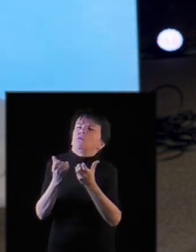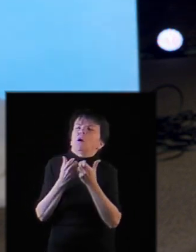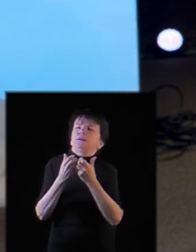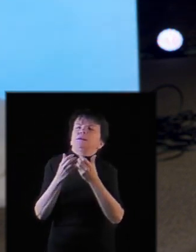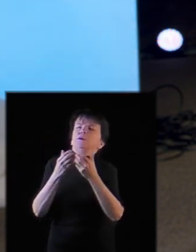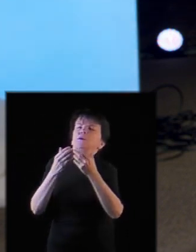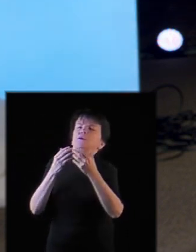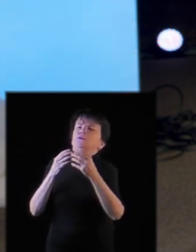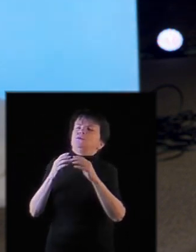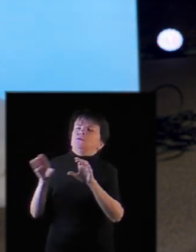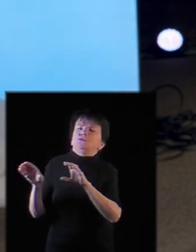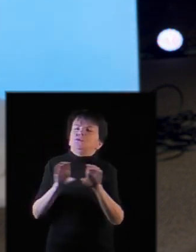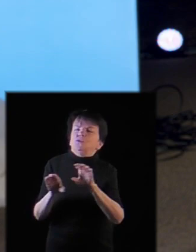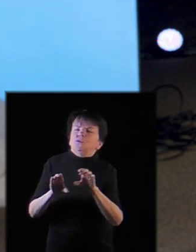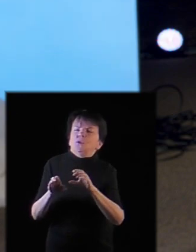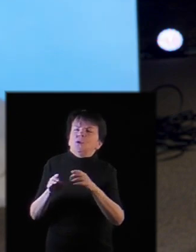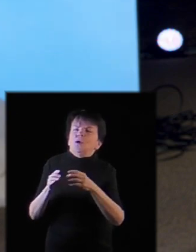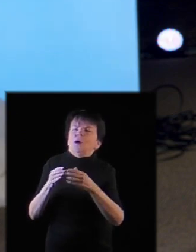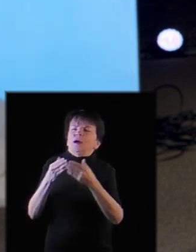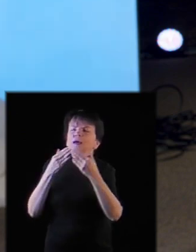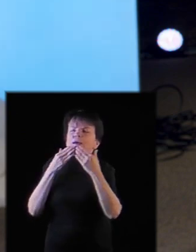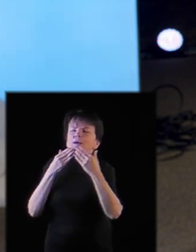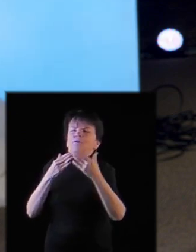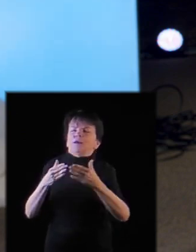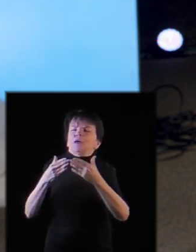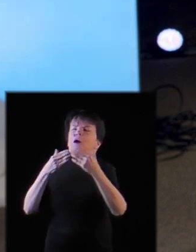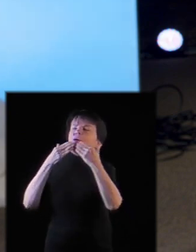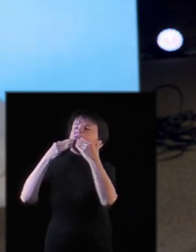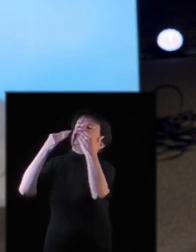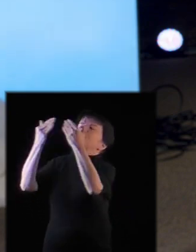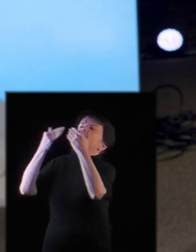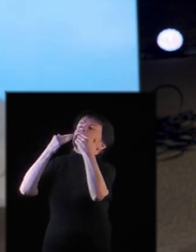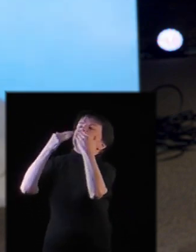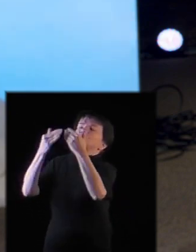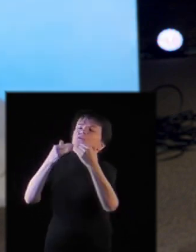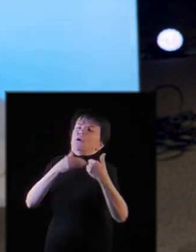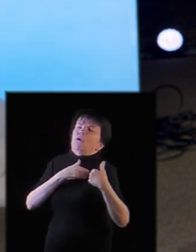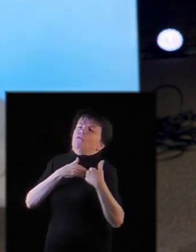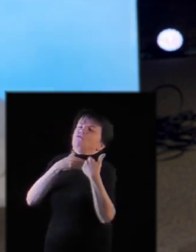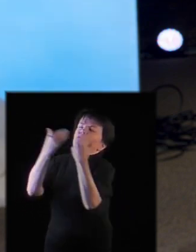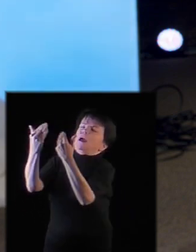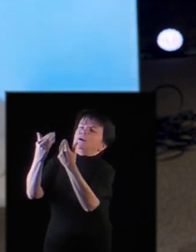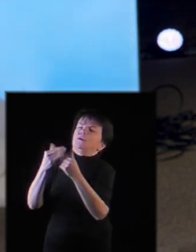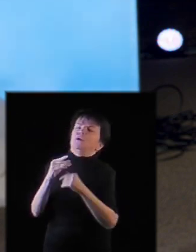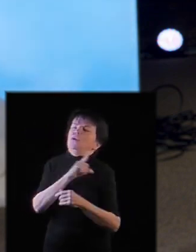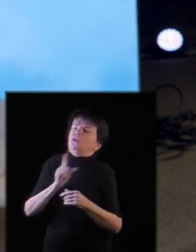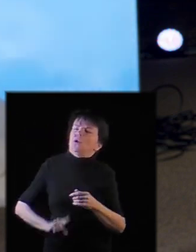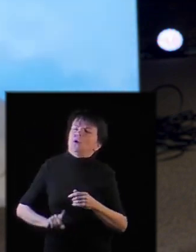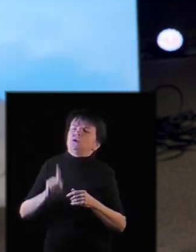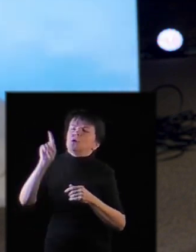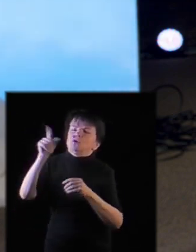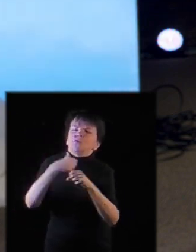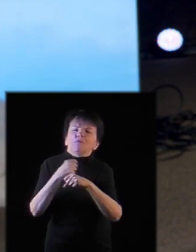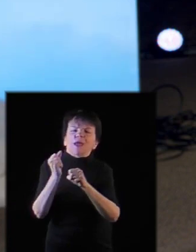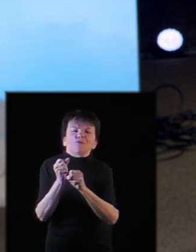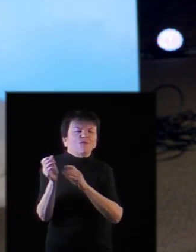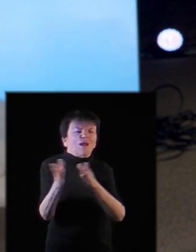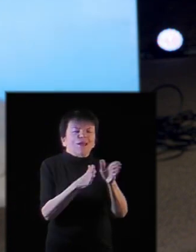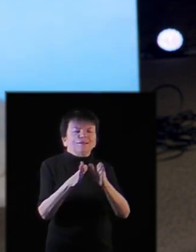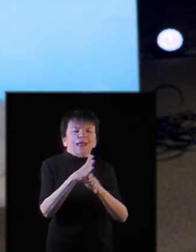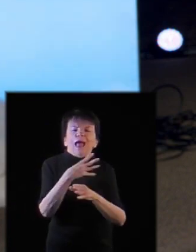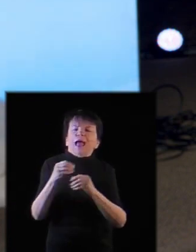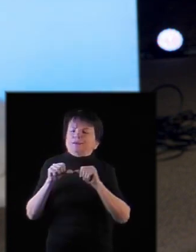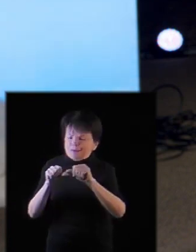gratitude. We want to live our lives with a heart of gratitude. Lord, you have made a way and you will continue to make a